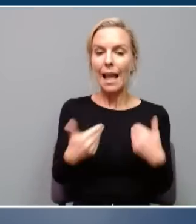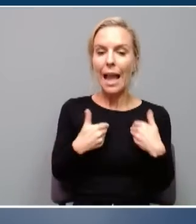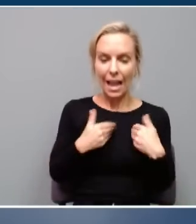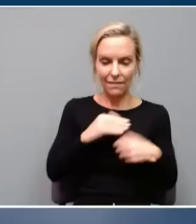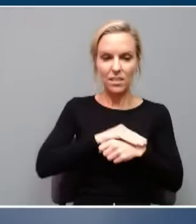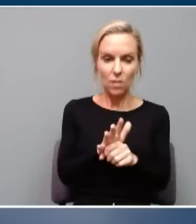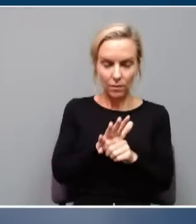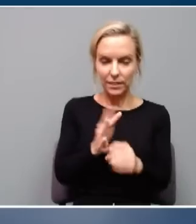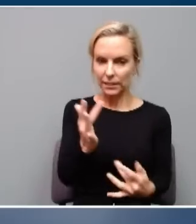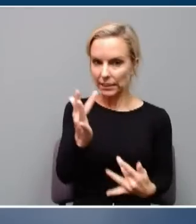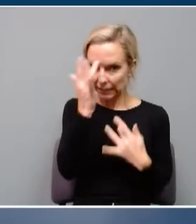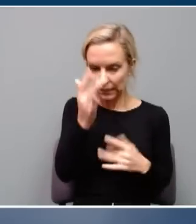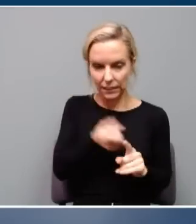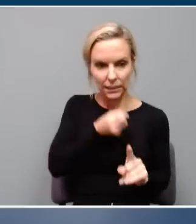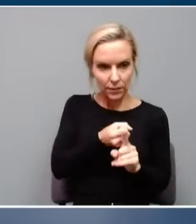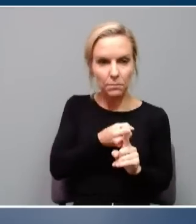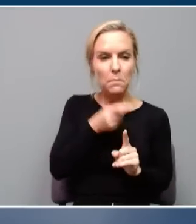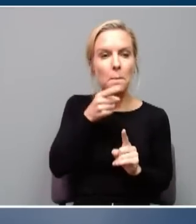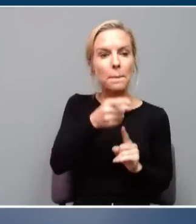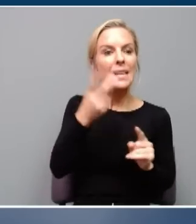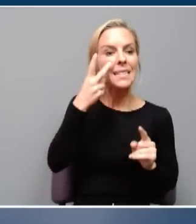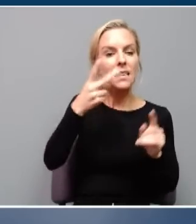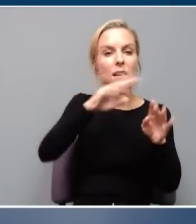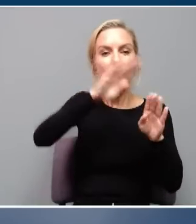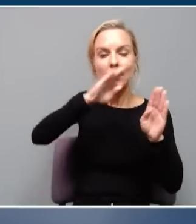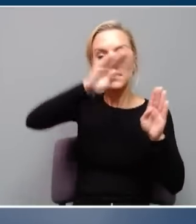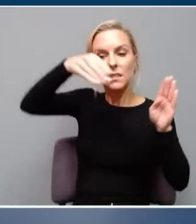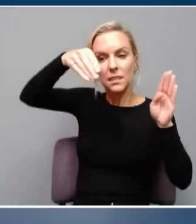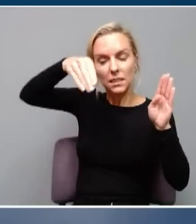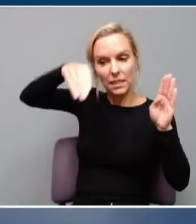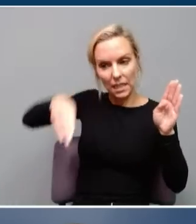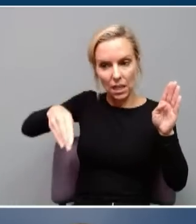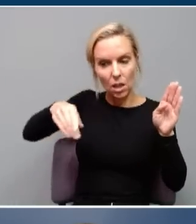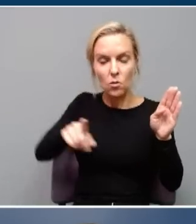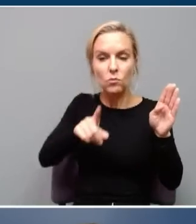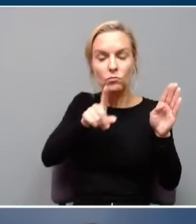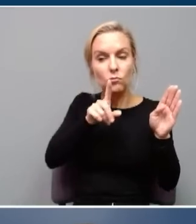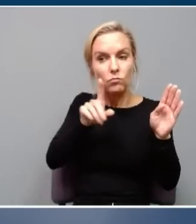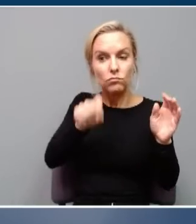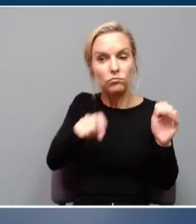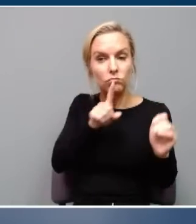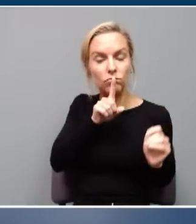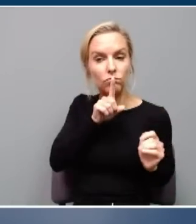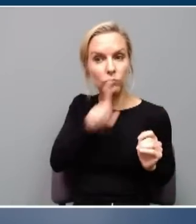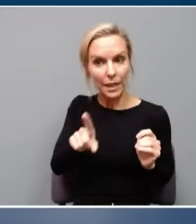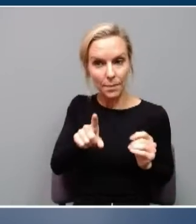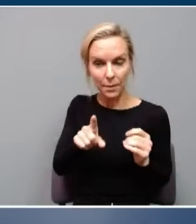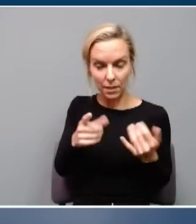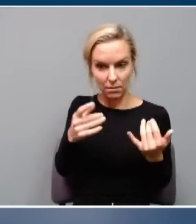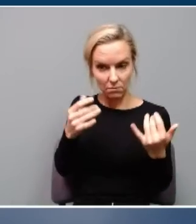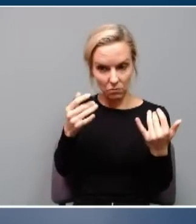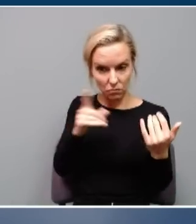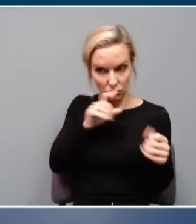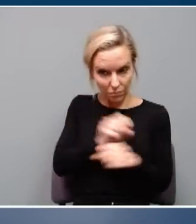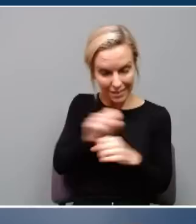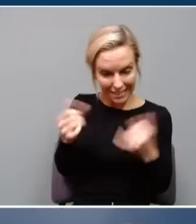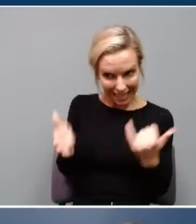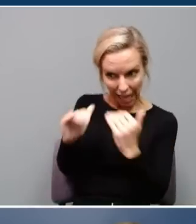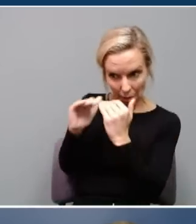that this decrease is real, though we don't know where it'll plateau. So certainly